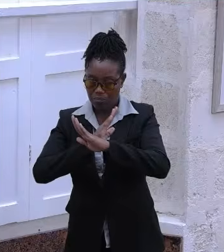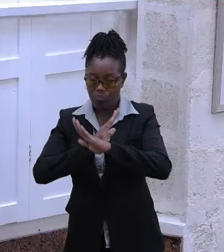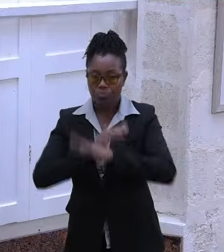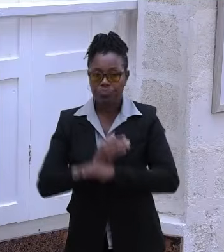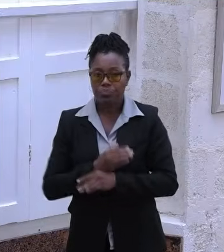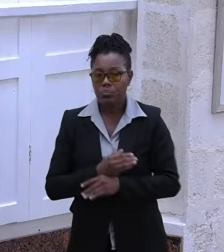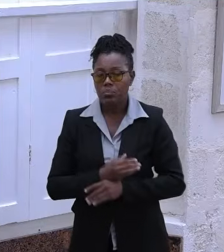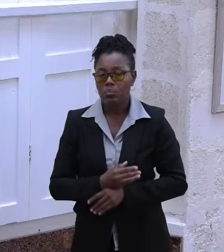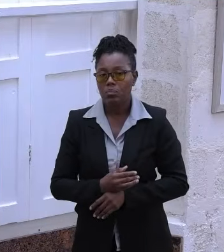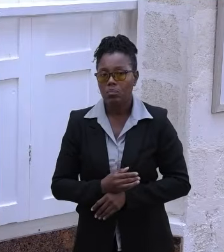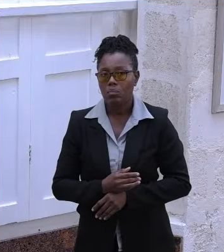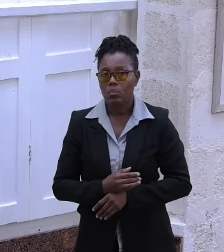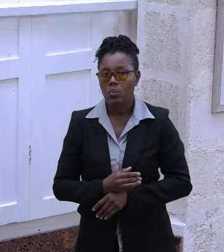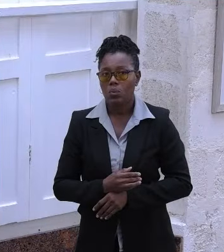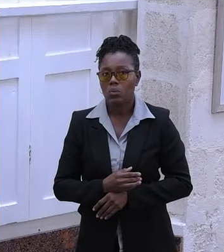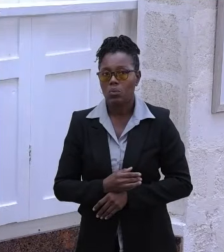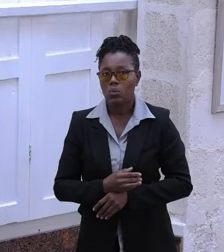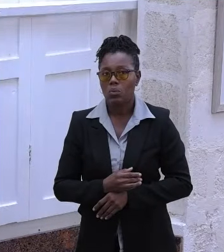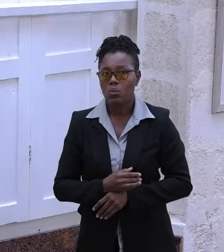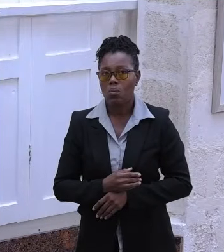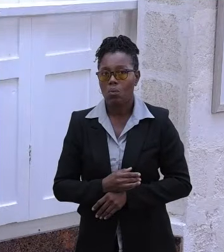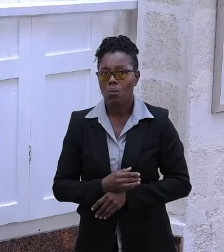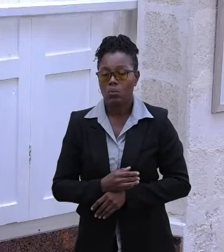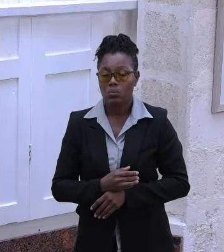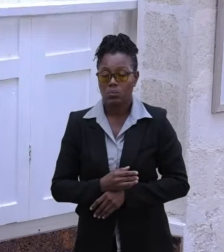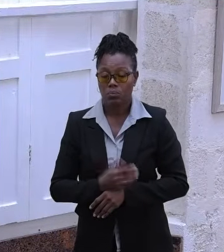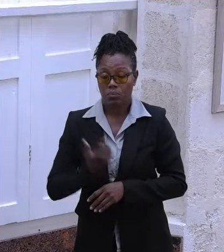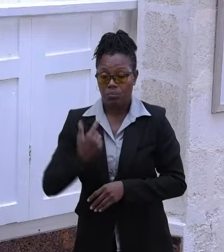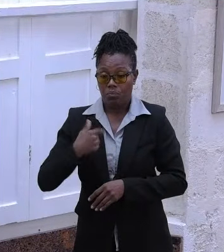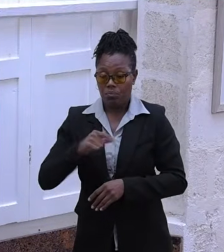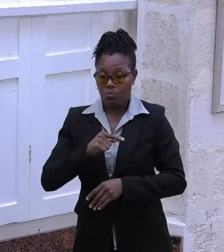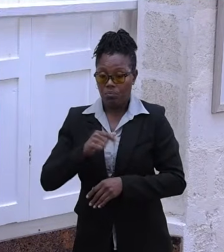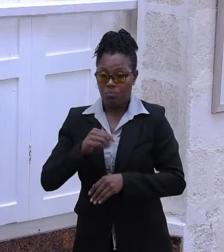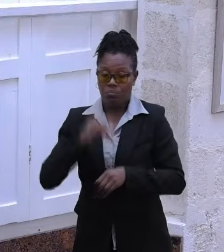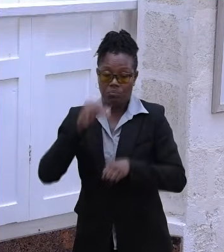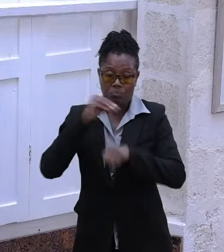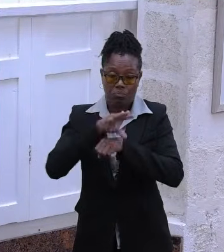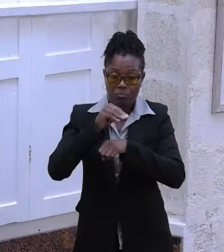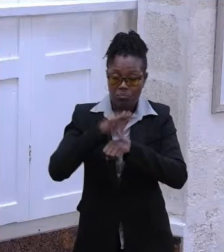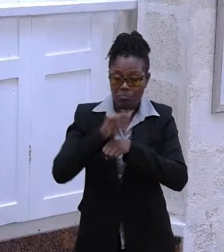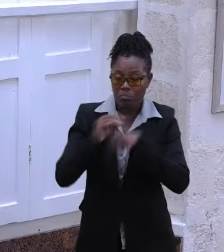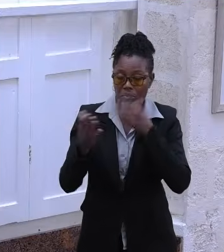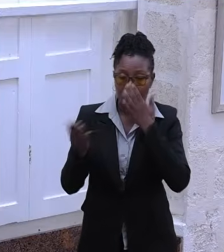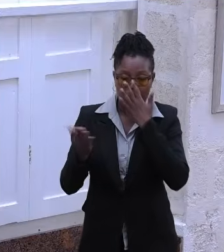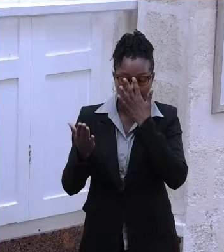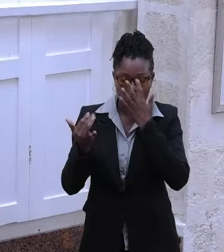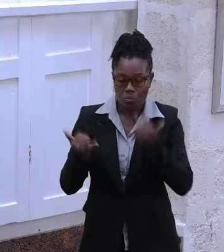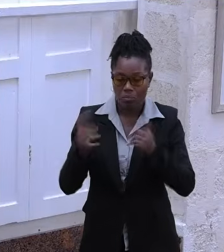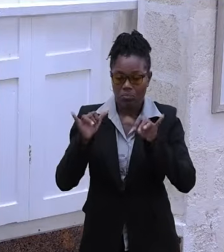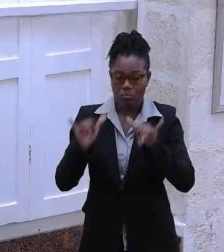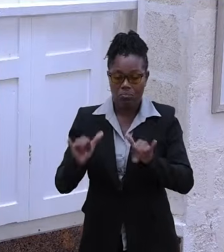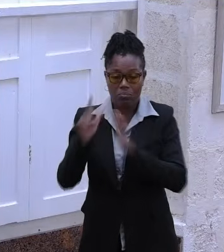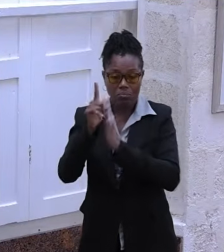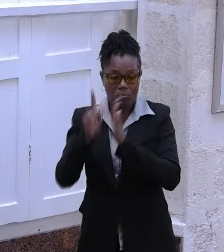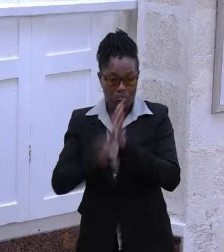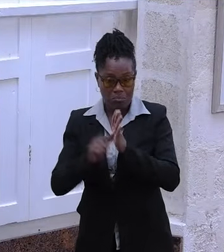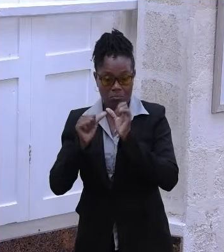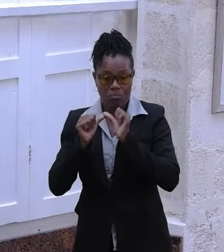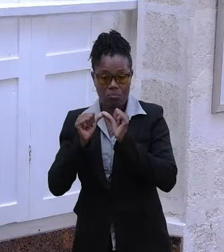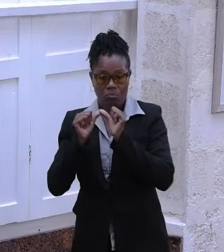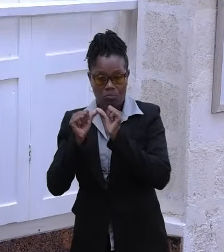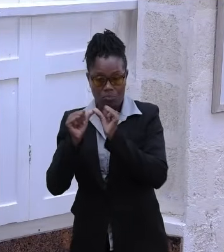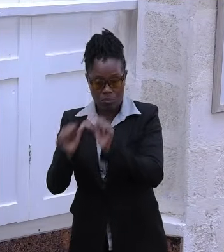And our advice would be that this clause remain as it